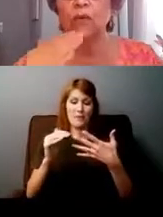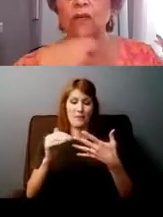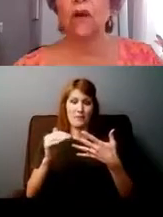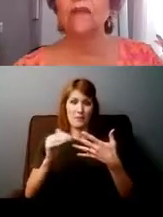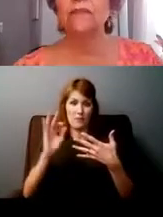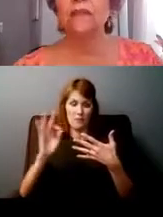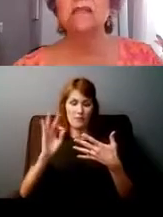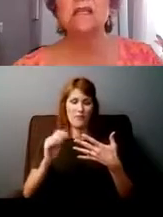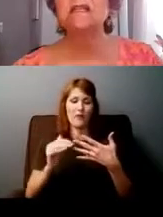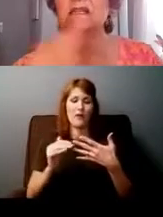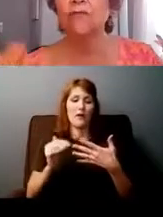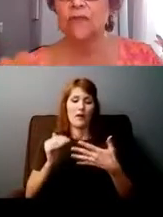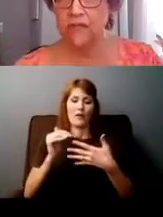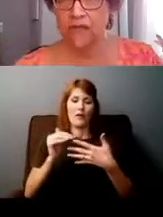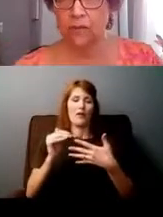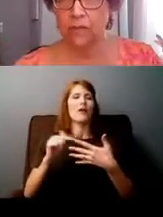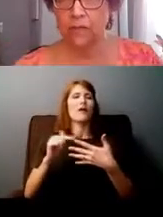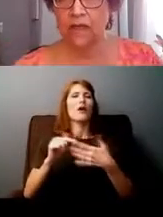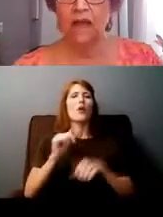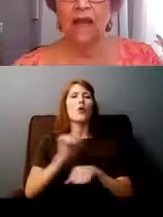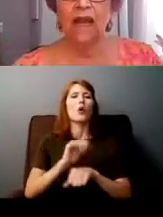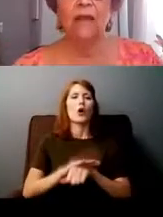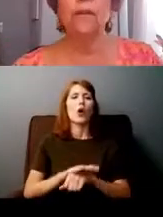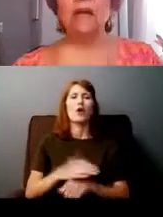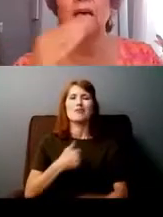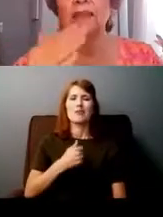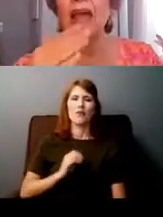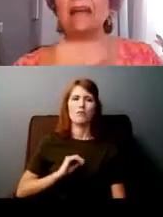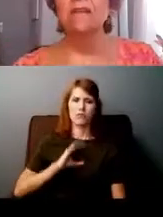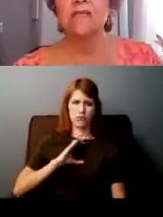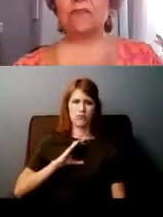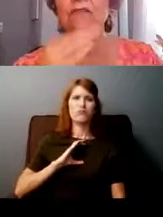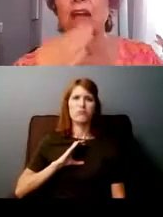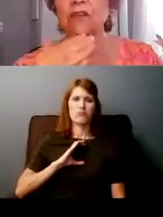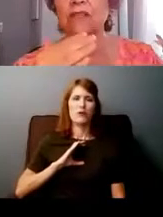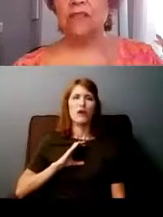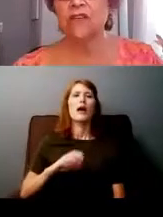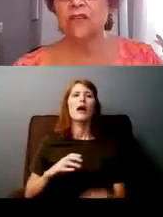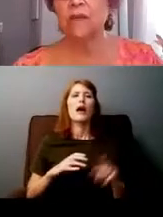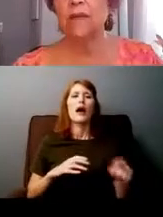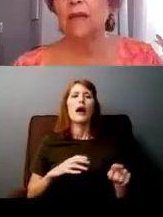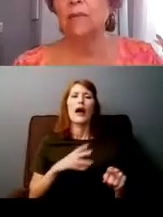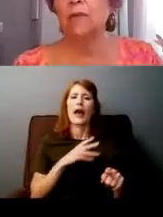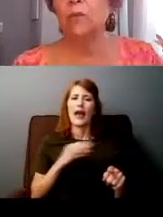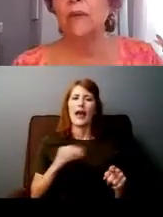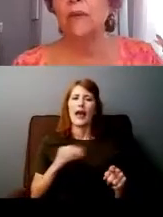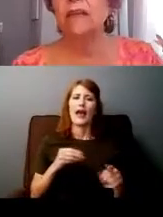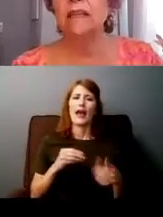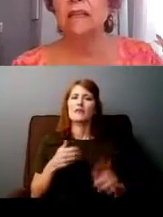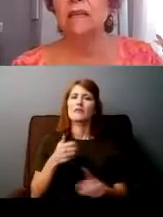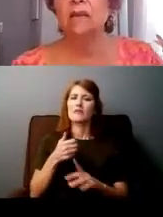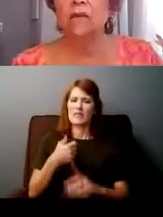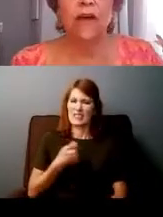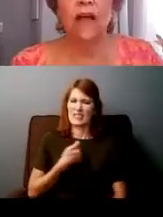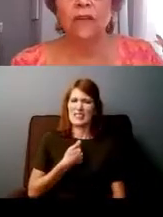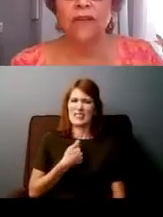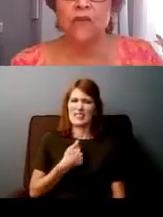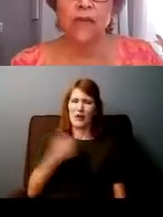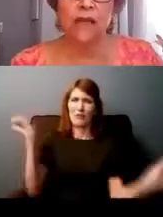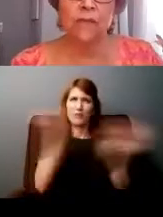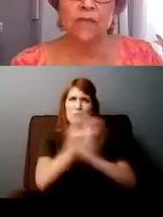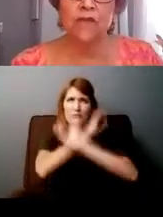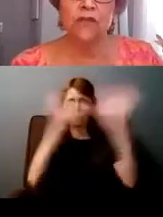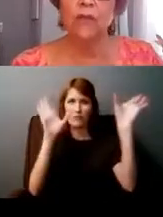to work on things like self-esteem. And then beyond that, self-actualization, to be able to really follow